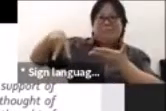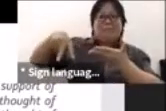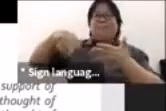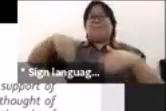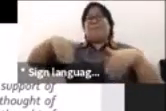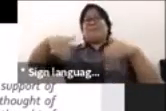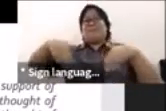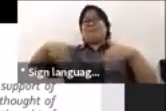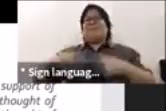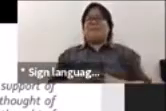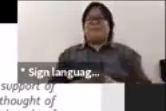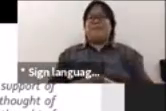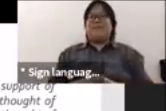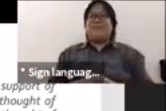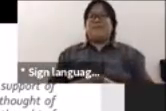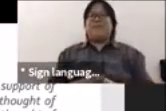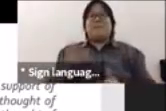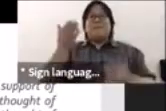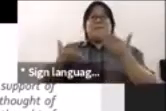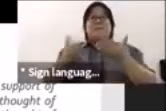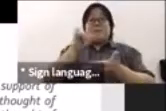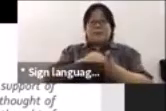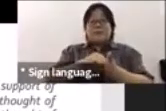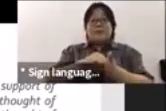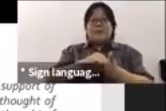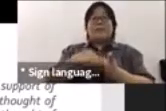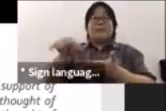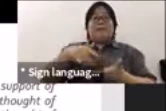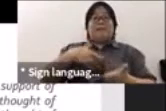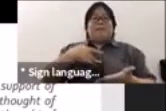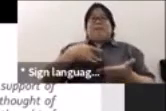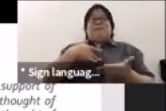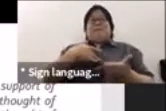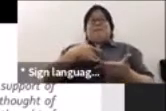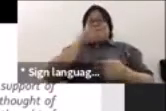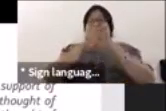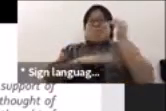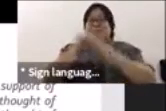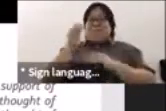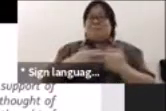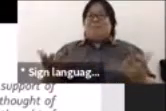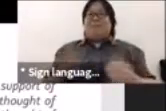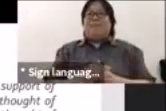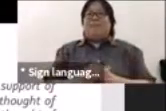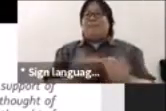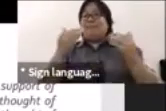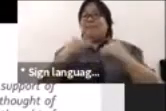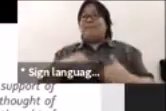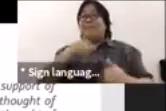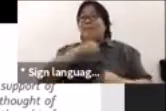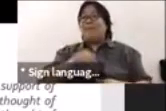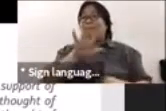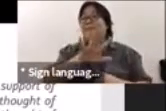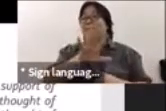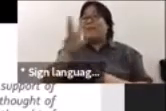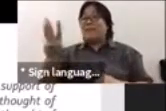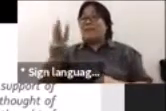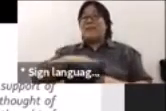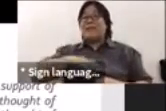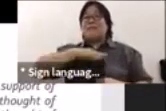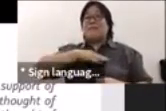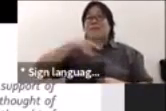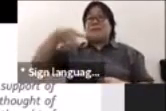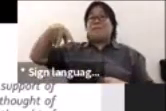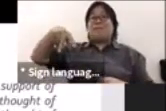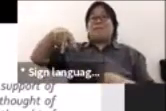situation. Maybe that is the reason. Next is that 56-year male and transtubular amputee, he